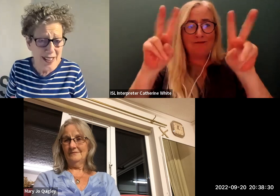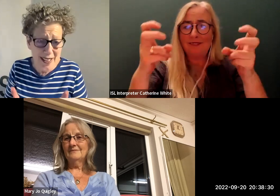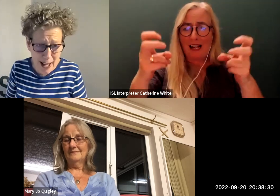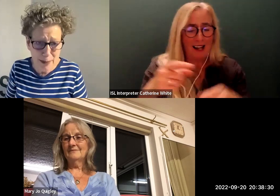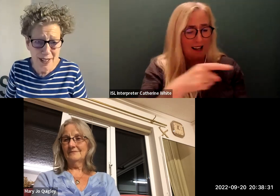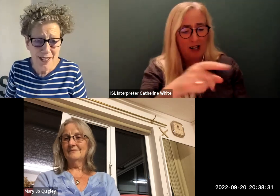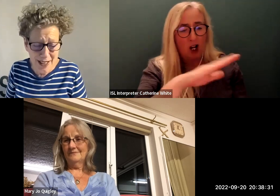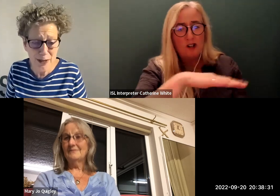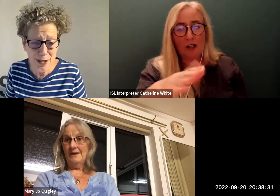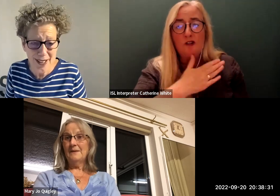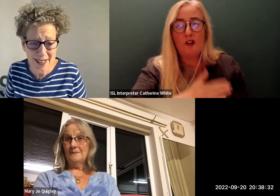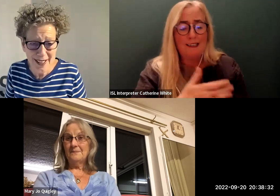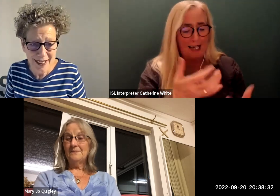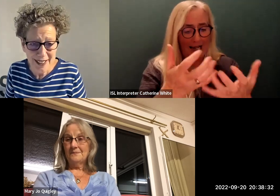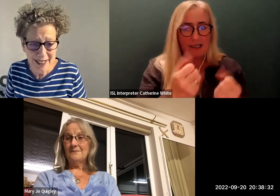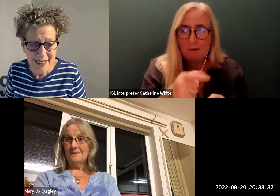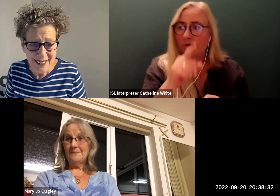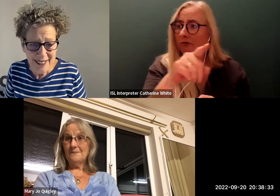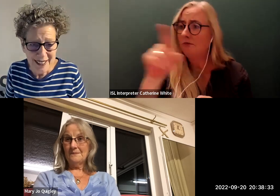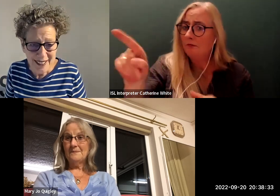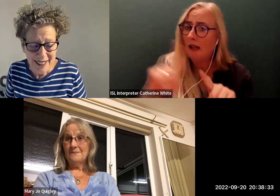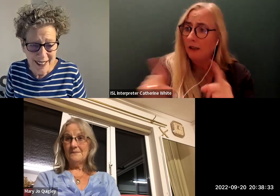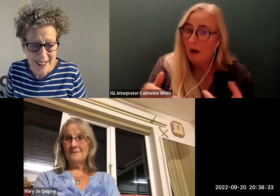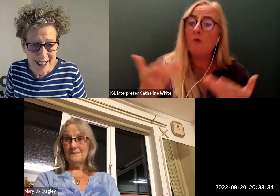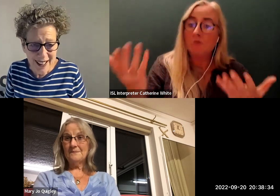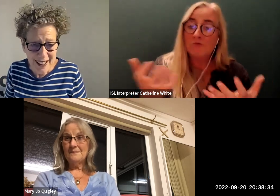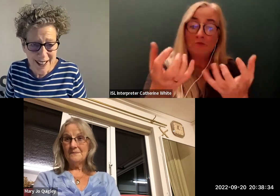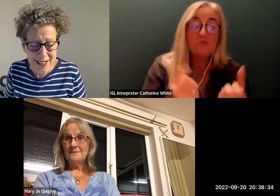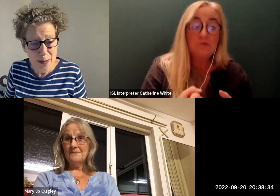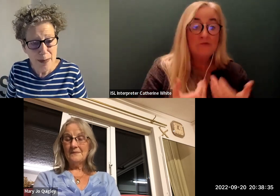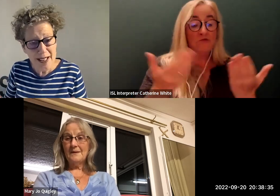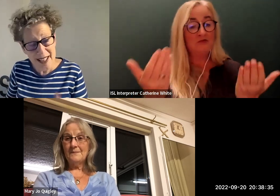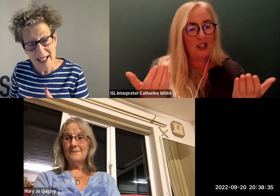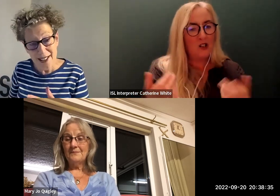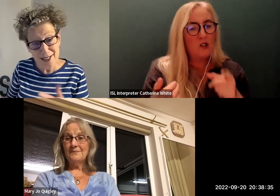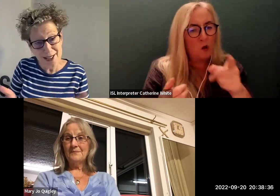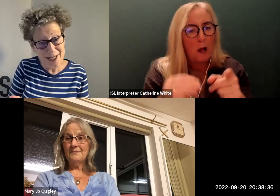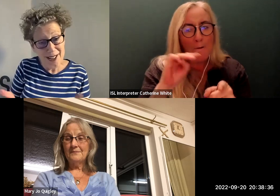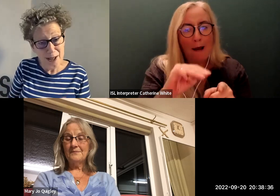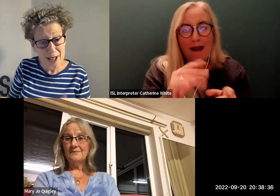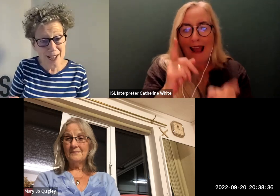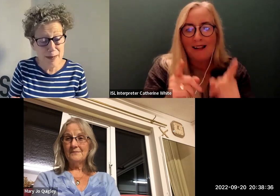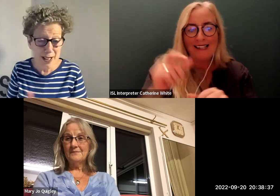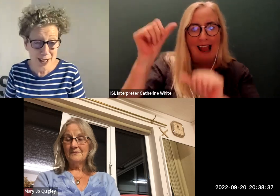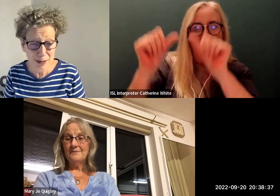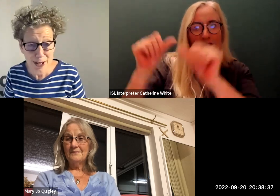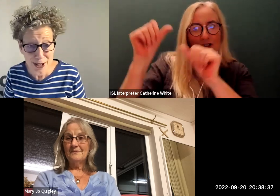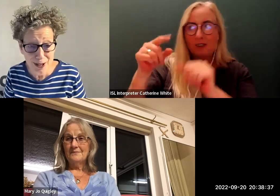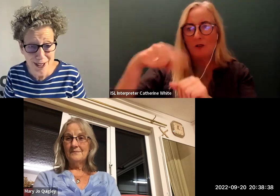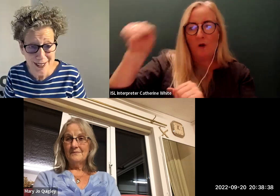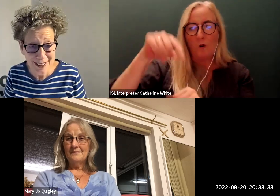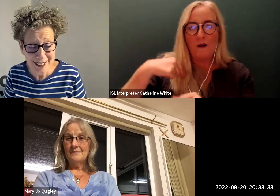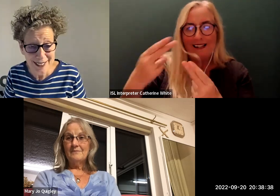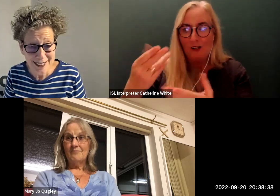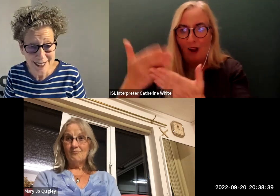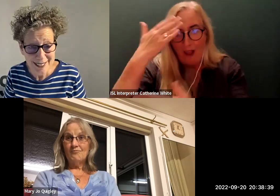just accept yeah. difference. Mm-hmm, mm-hmm. So maybe Yeah. it's the adults who need to be learning from the